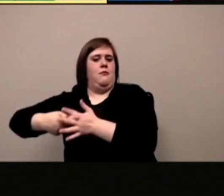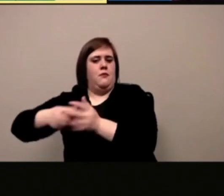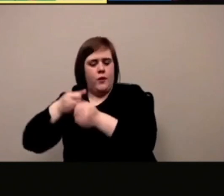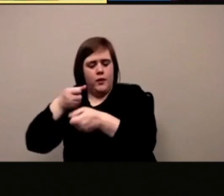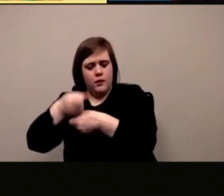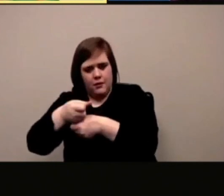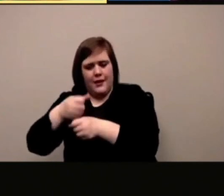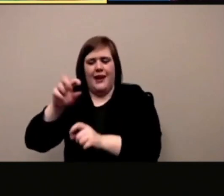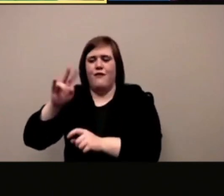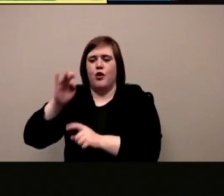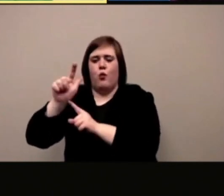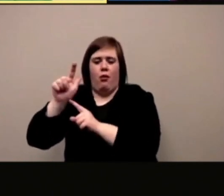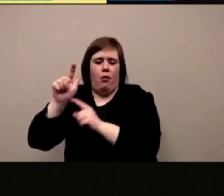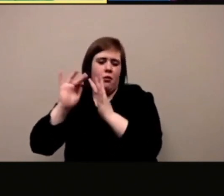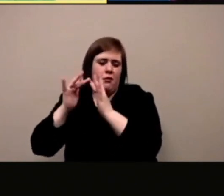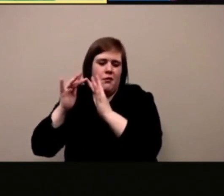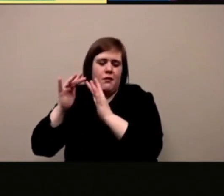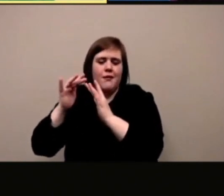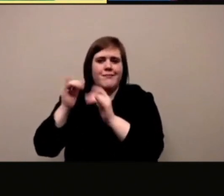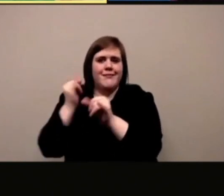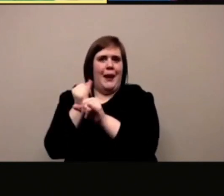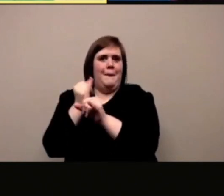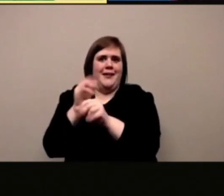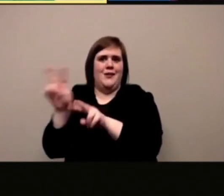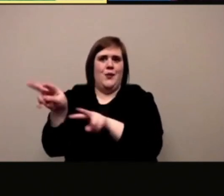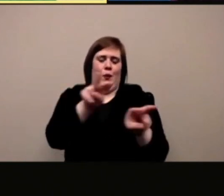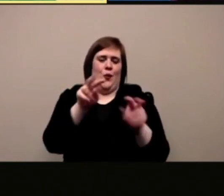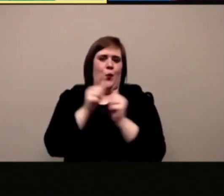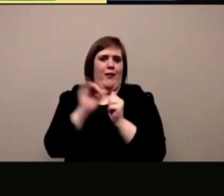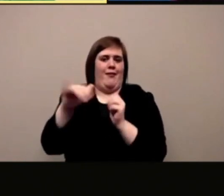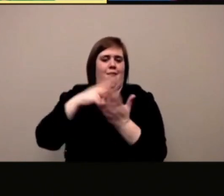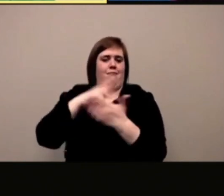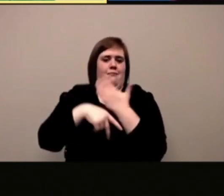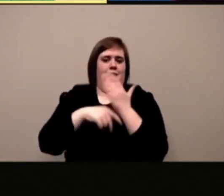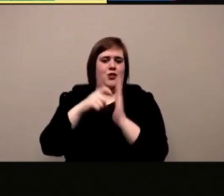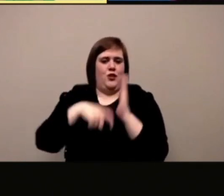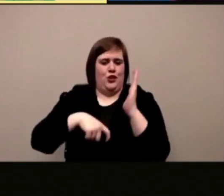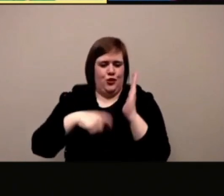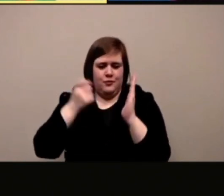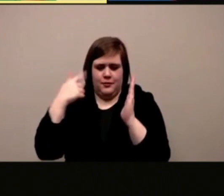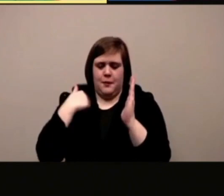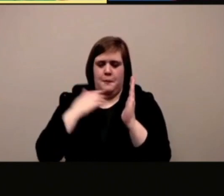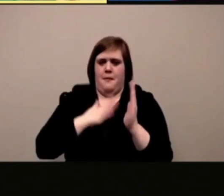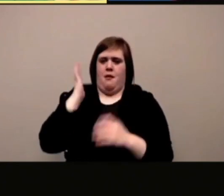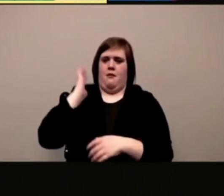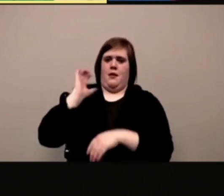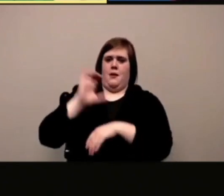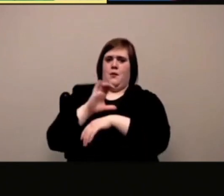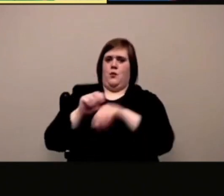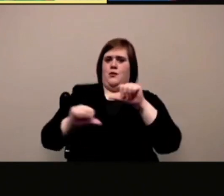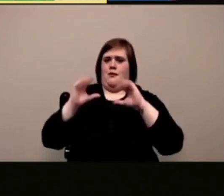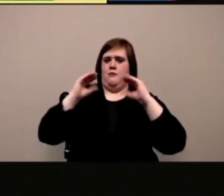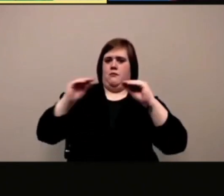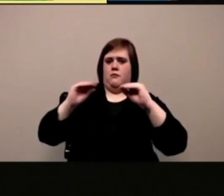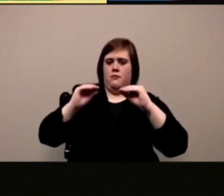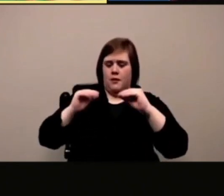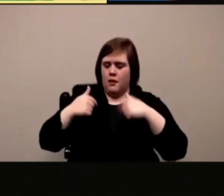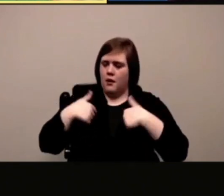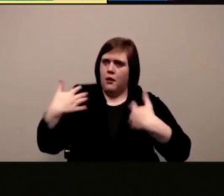virtual campus tour with Scratch. So in my computer science instruction, one thing that I loved is that there were so